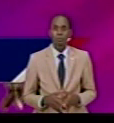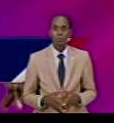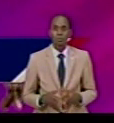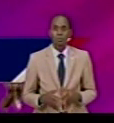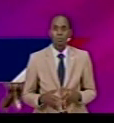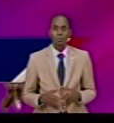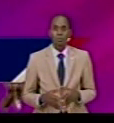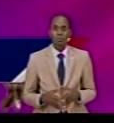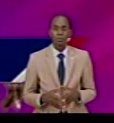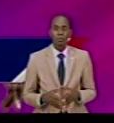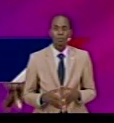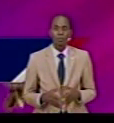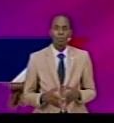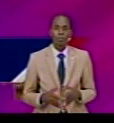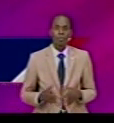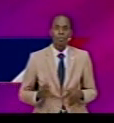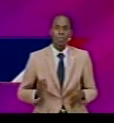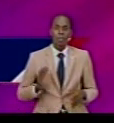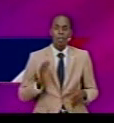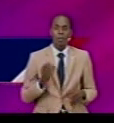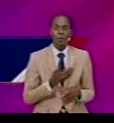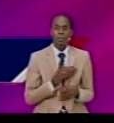spiritual inheritance in Christ